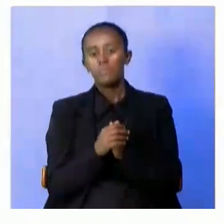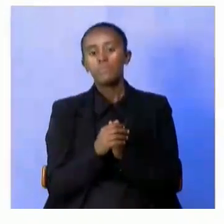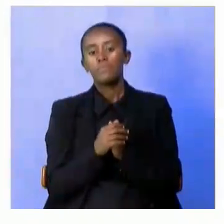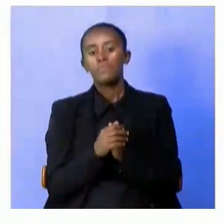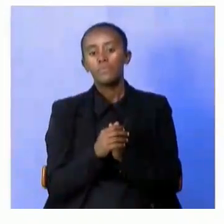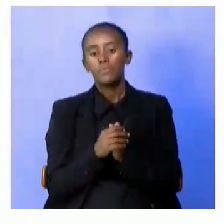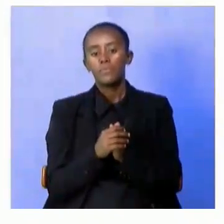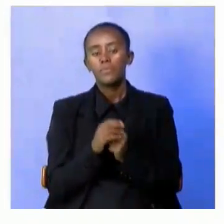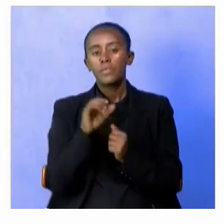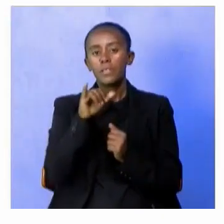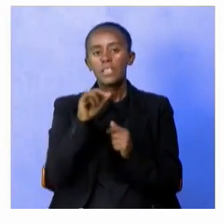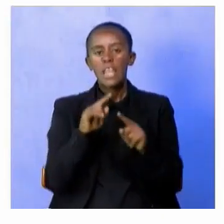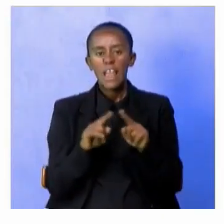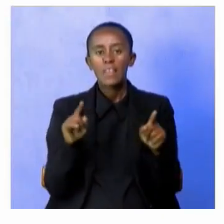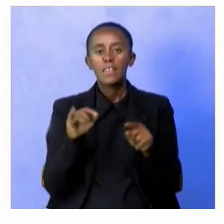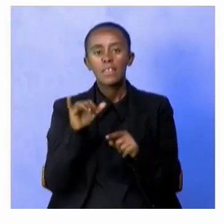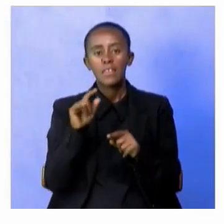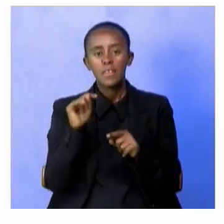have yet